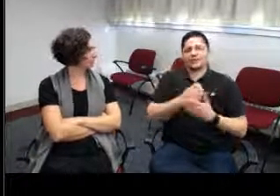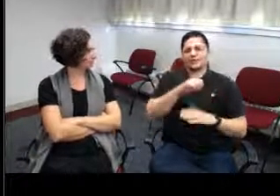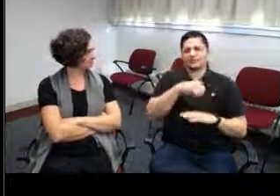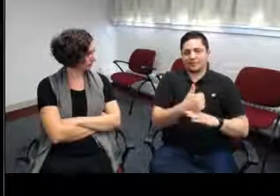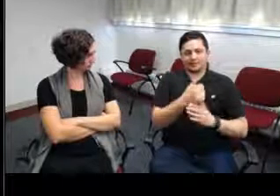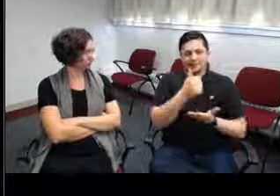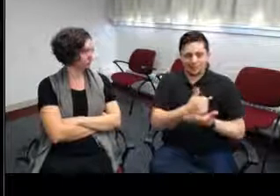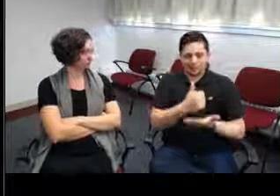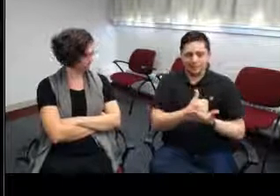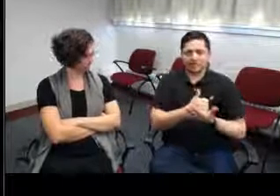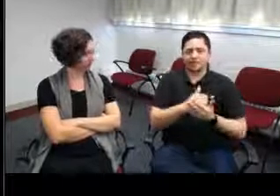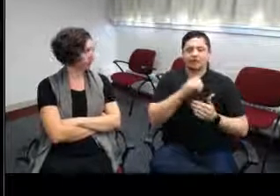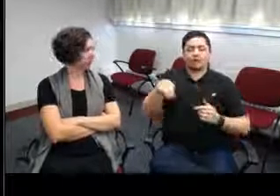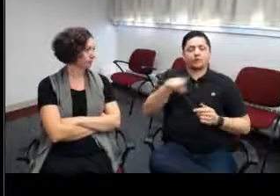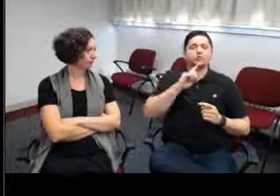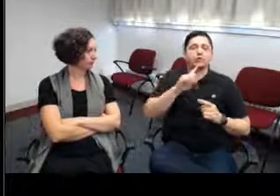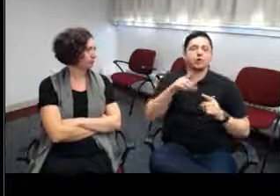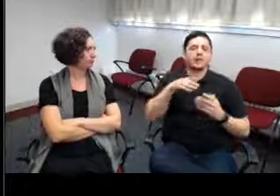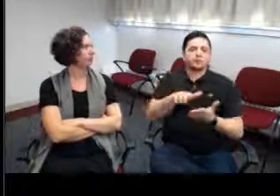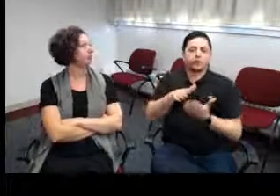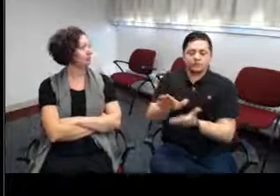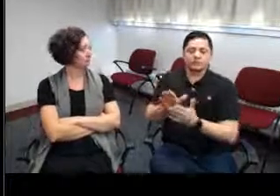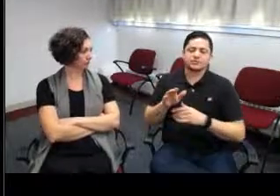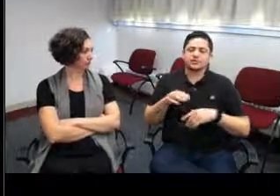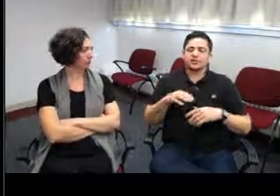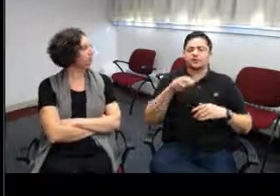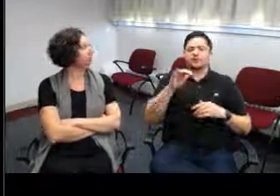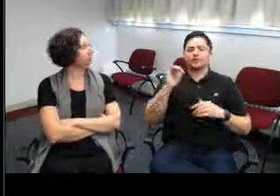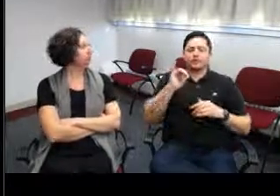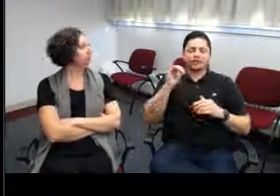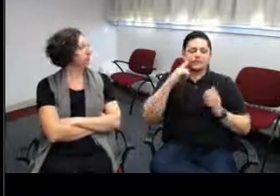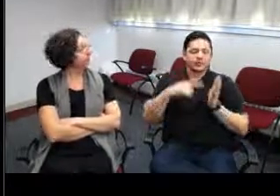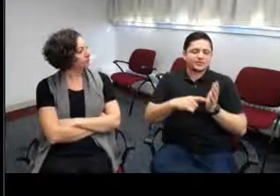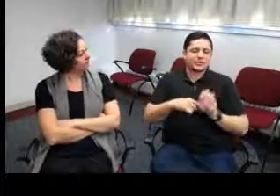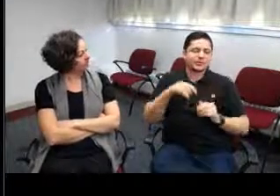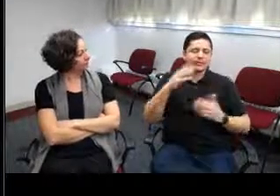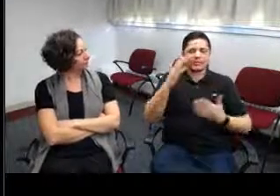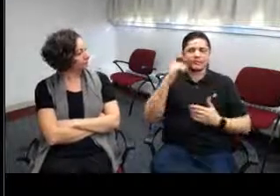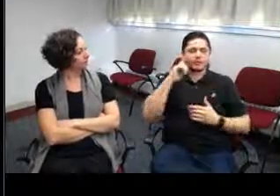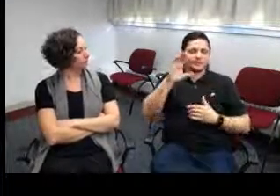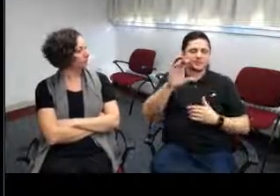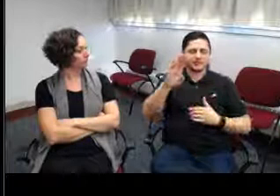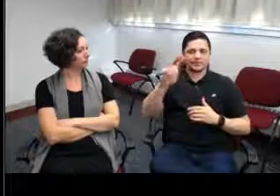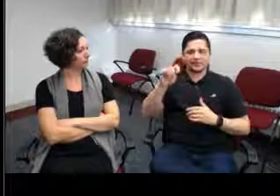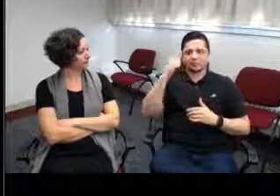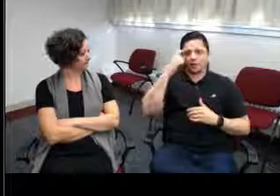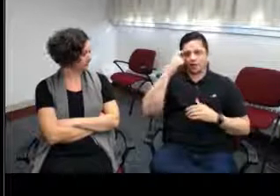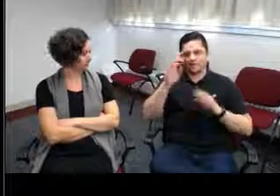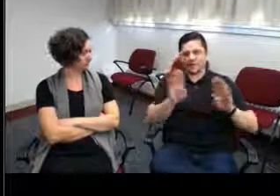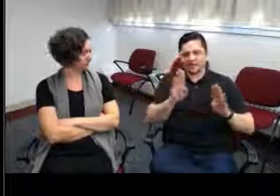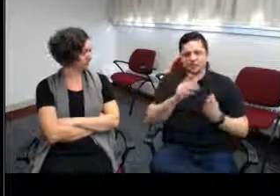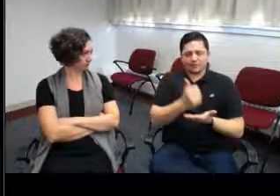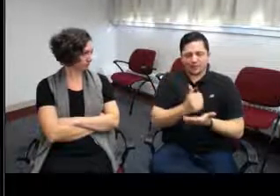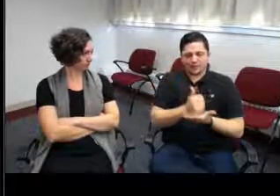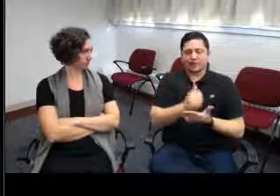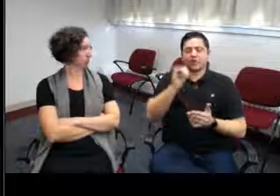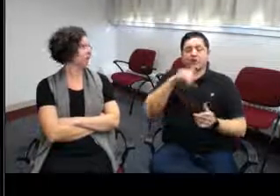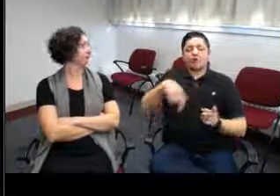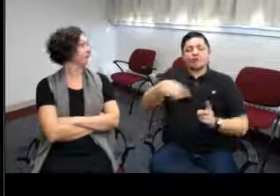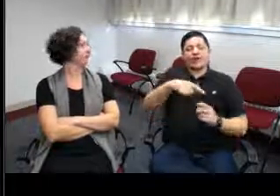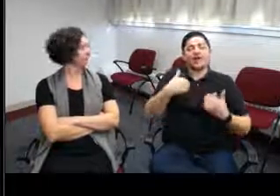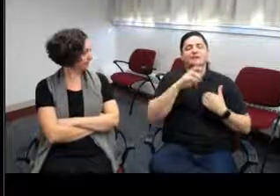In the field of psychology, we talk about evidence-based treatments, and those are approaches, maybe